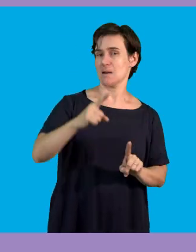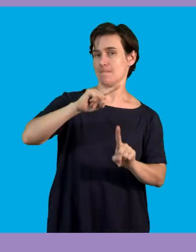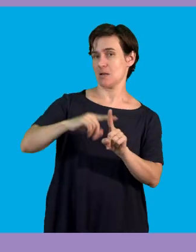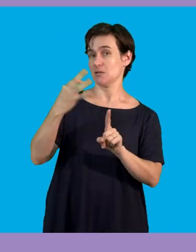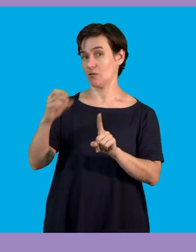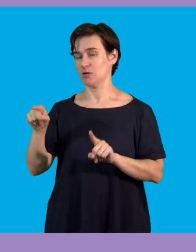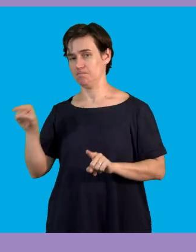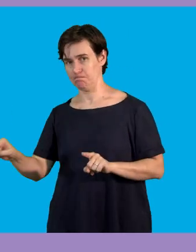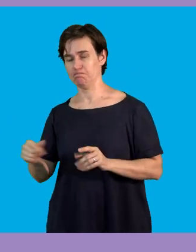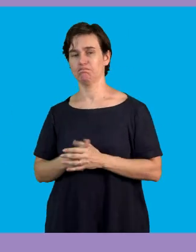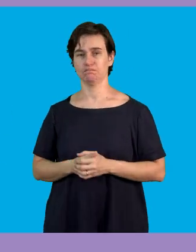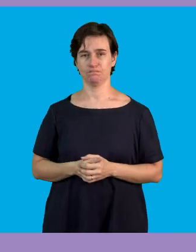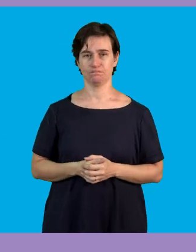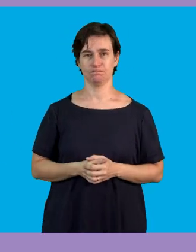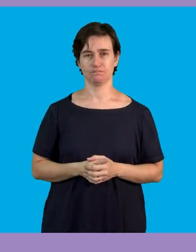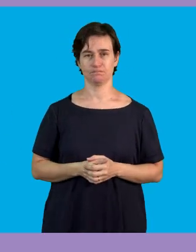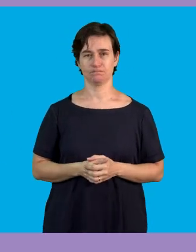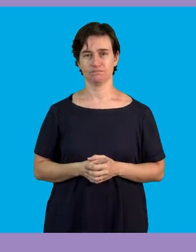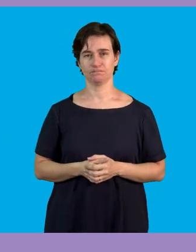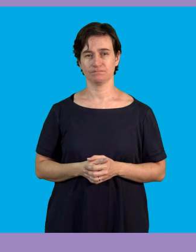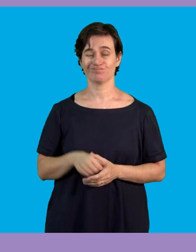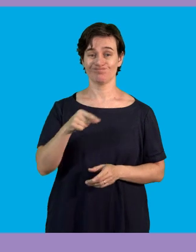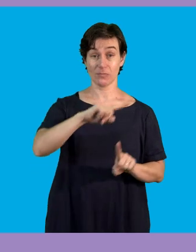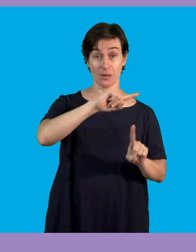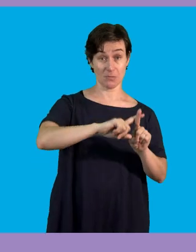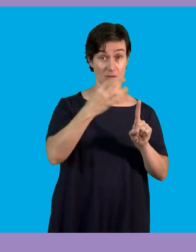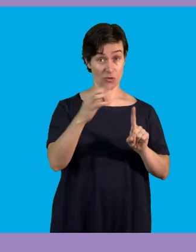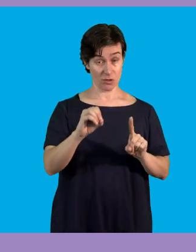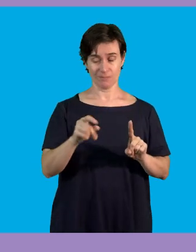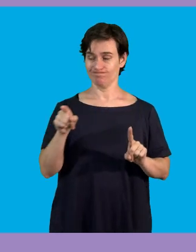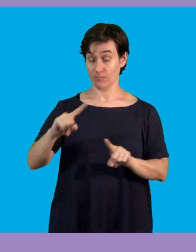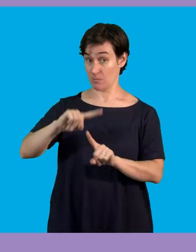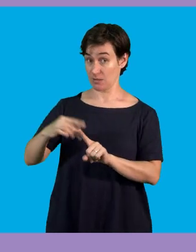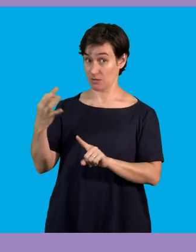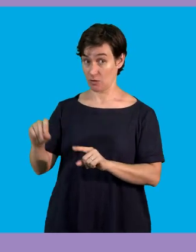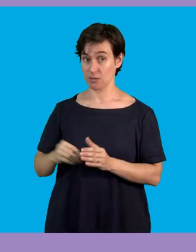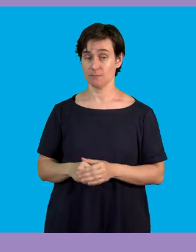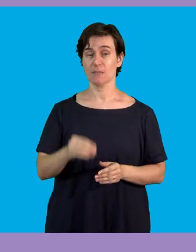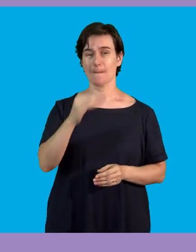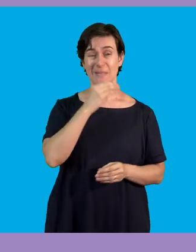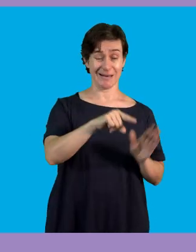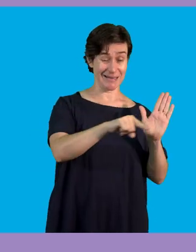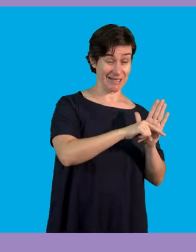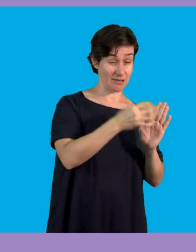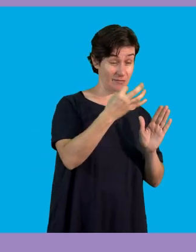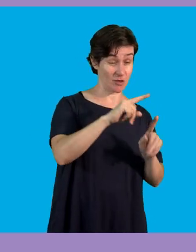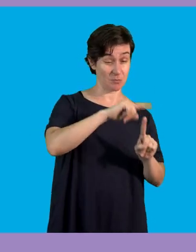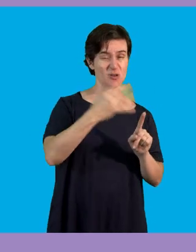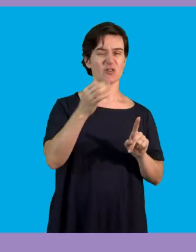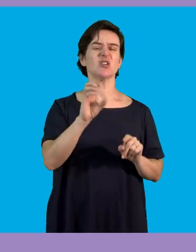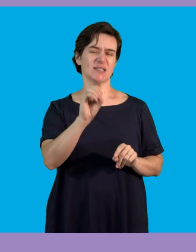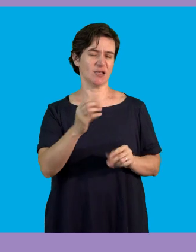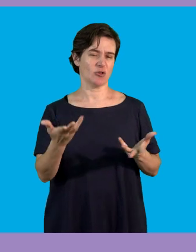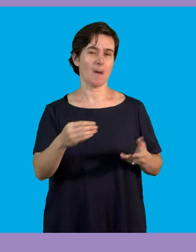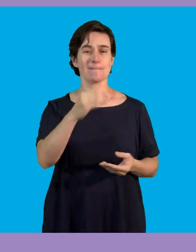sign, same operation. So it would be plus 30, and then negative 30 and positive 30 would give